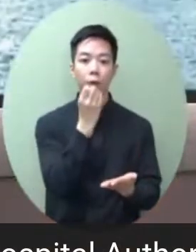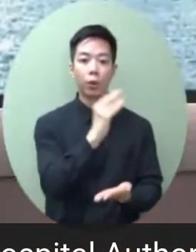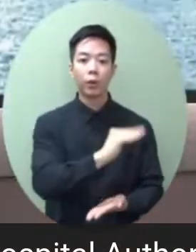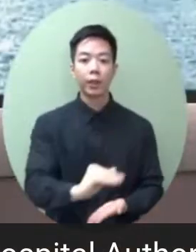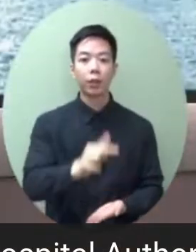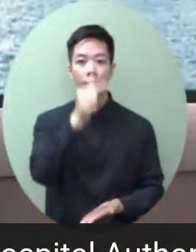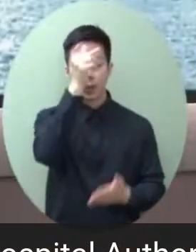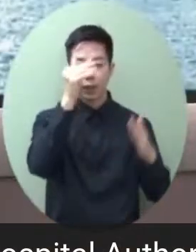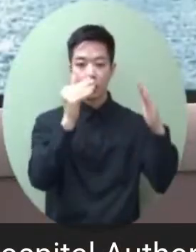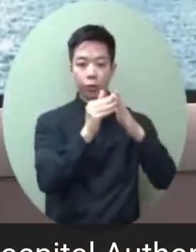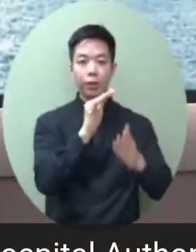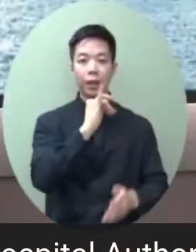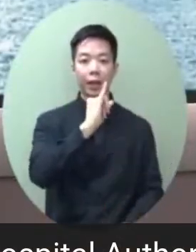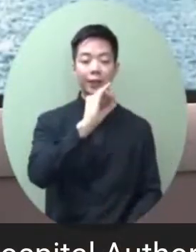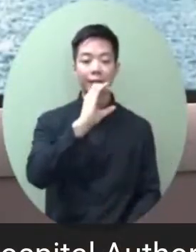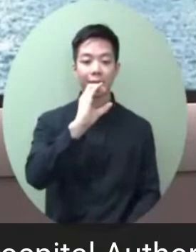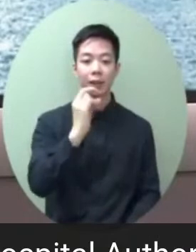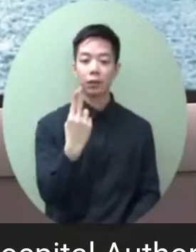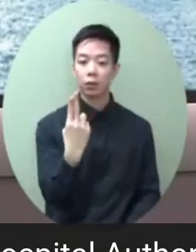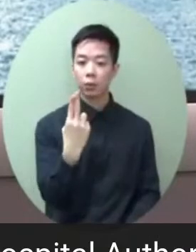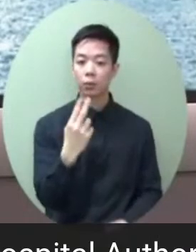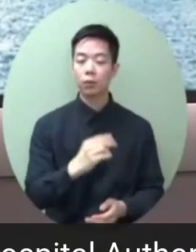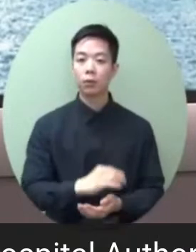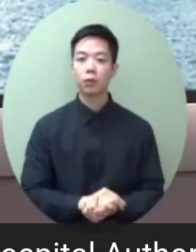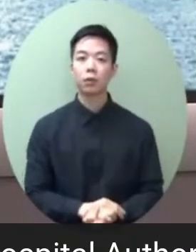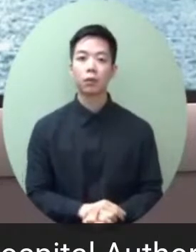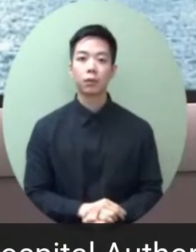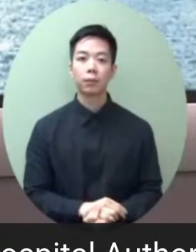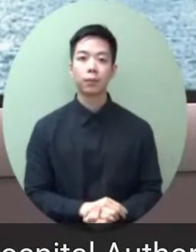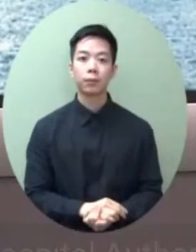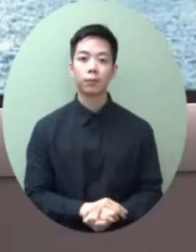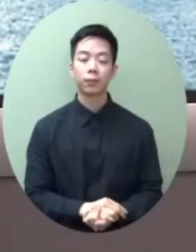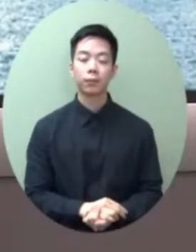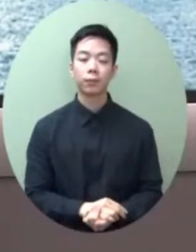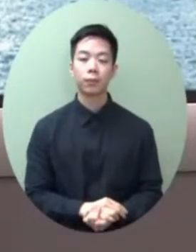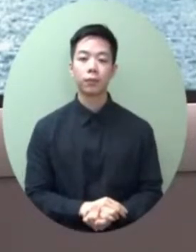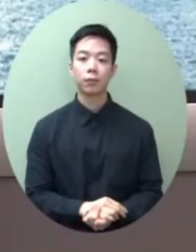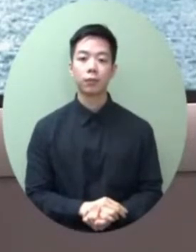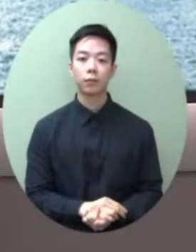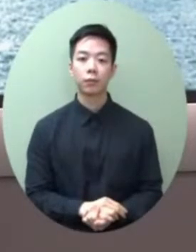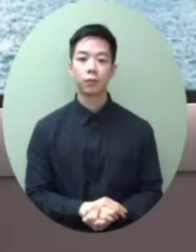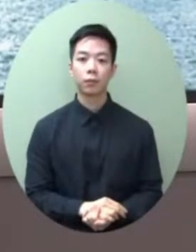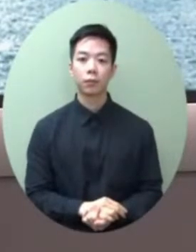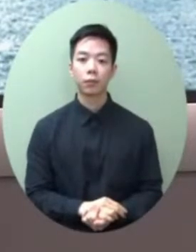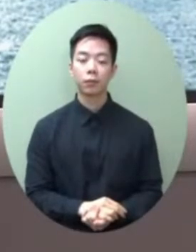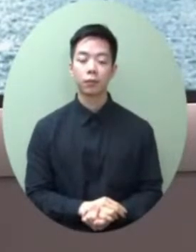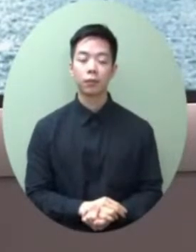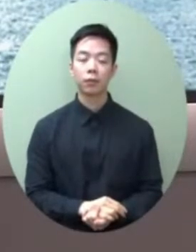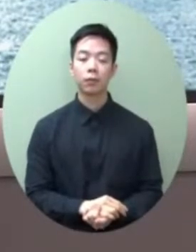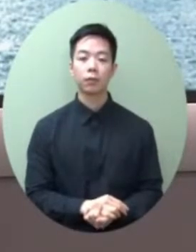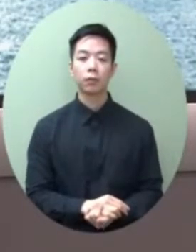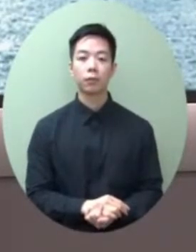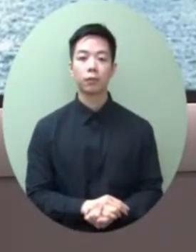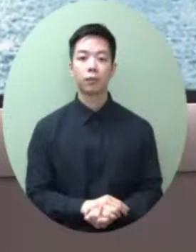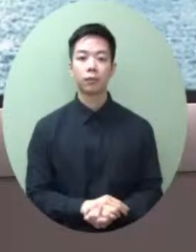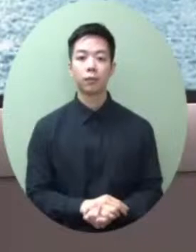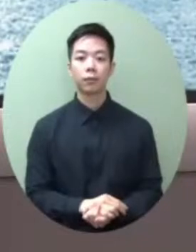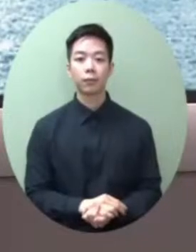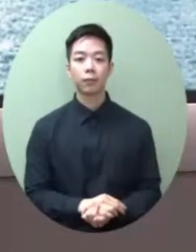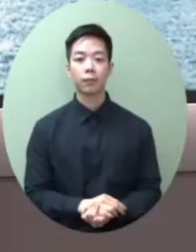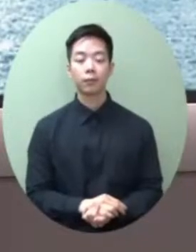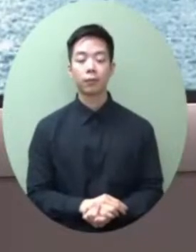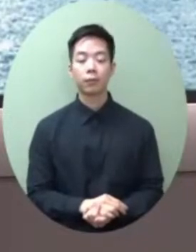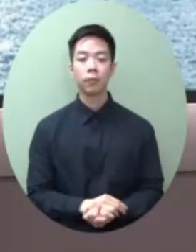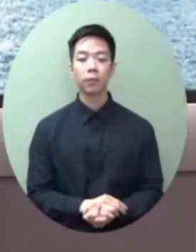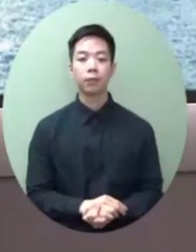And I will know that the patient's situation is worse that need a artificial lung, or we